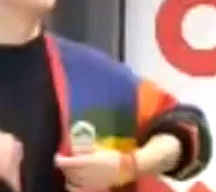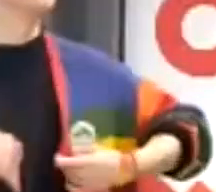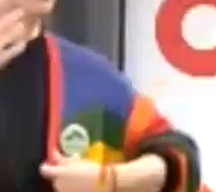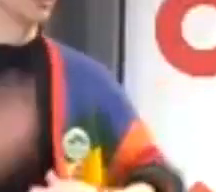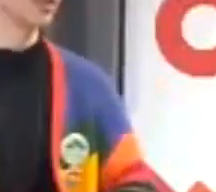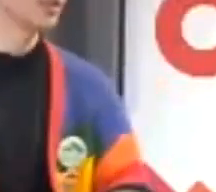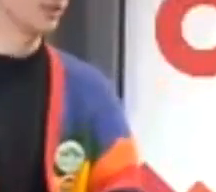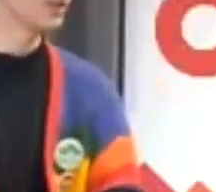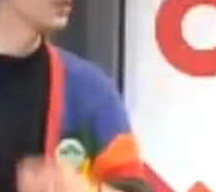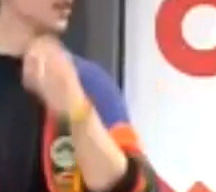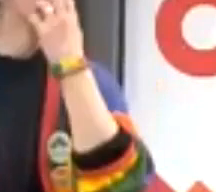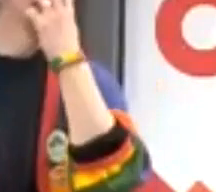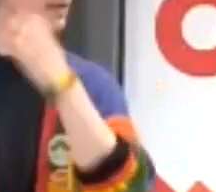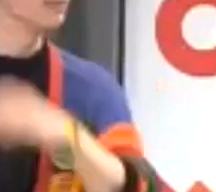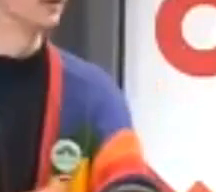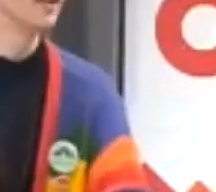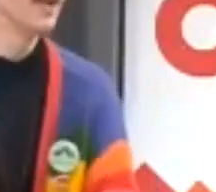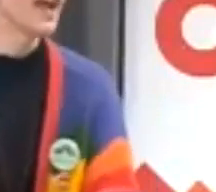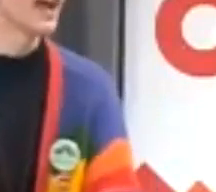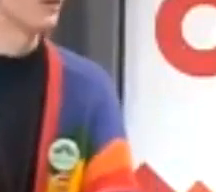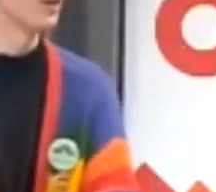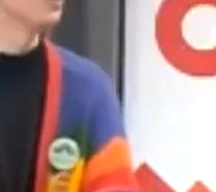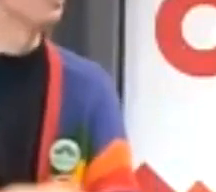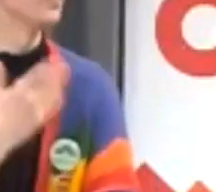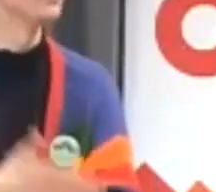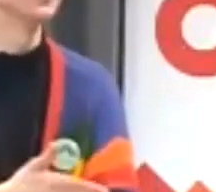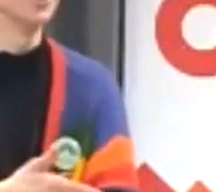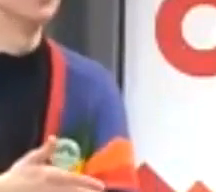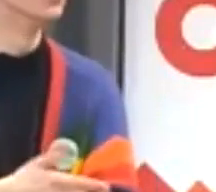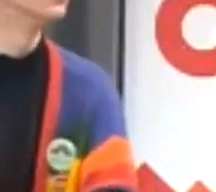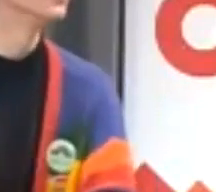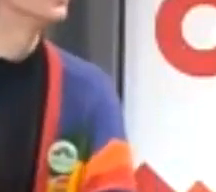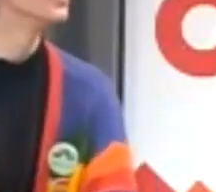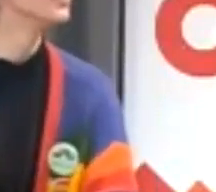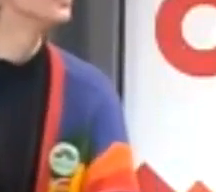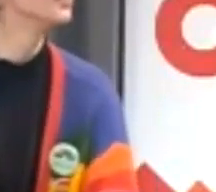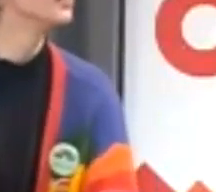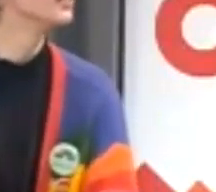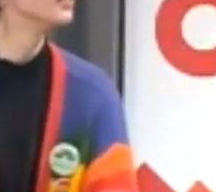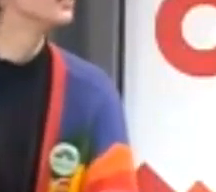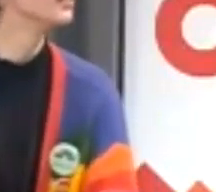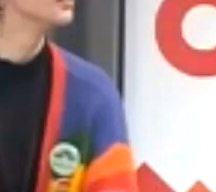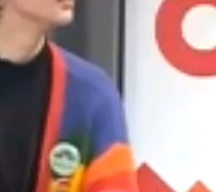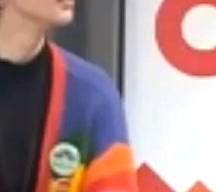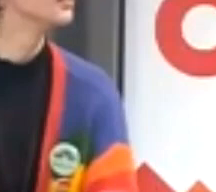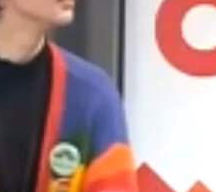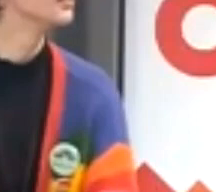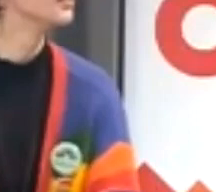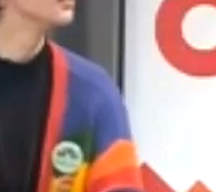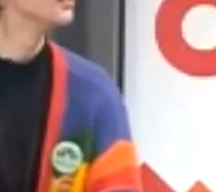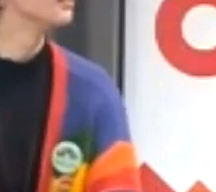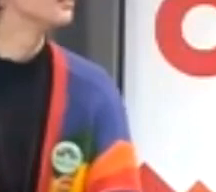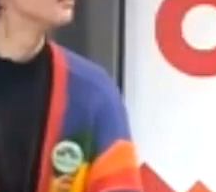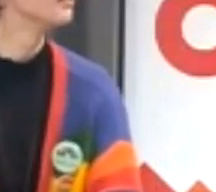to maybe older generations of queer people and what you want them to know? Oh, I